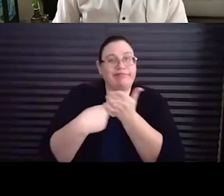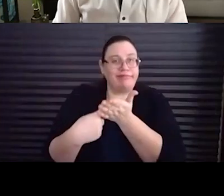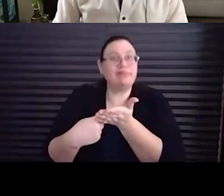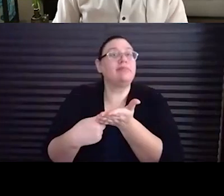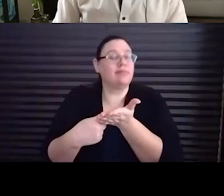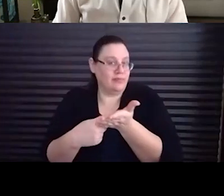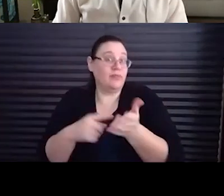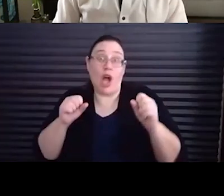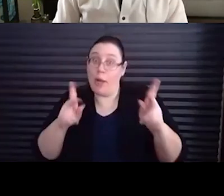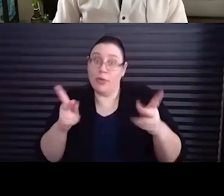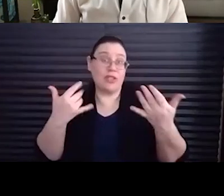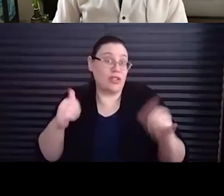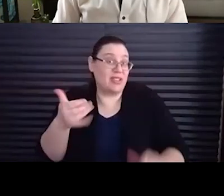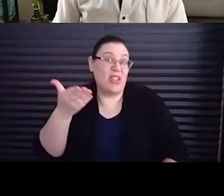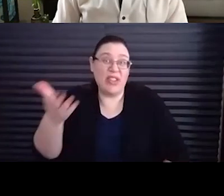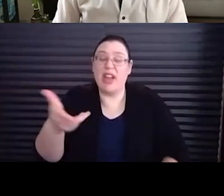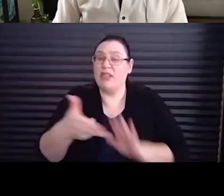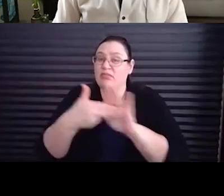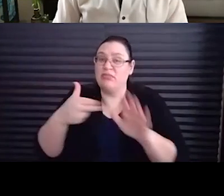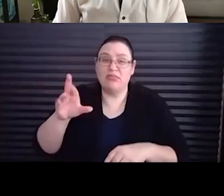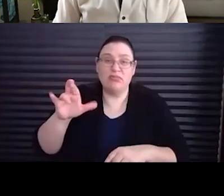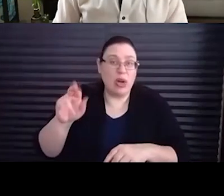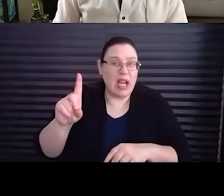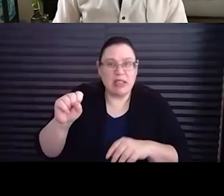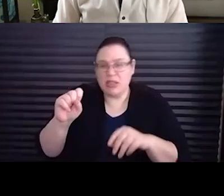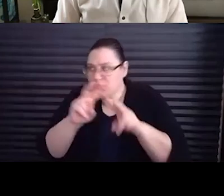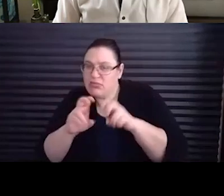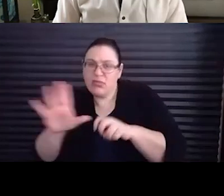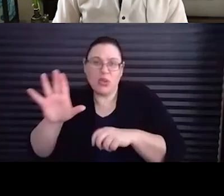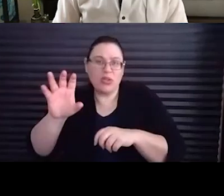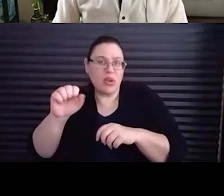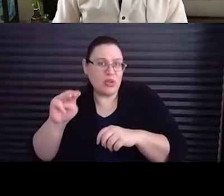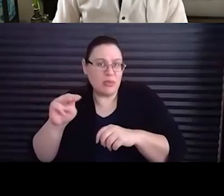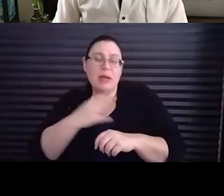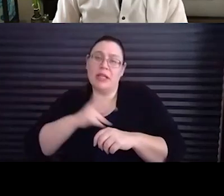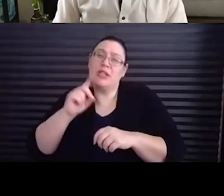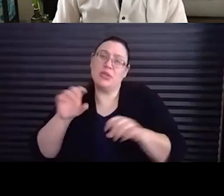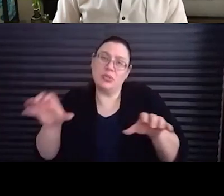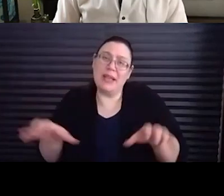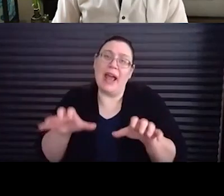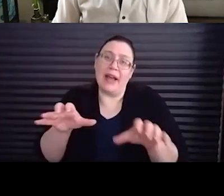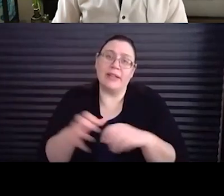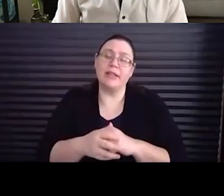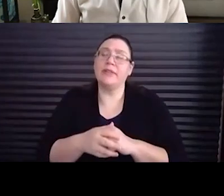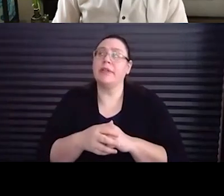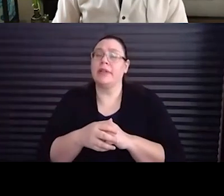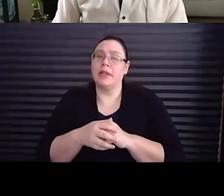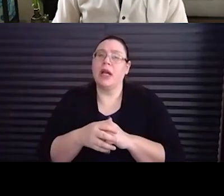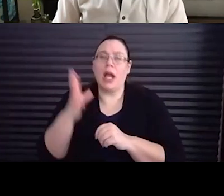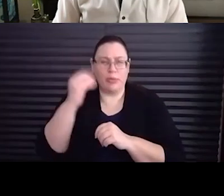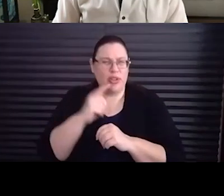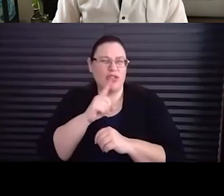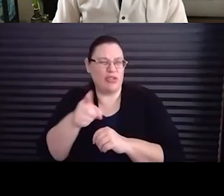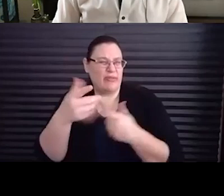opportunities are still there. Brands are looking at your social, so please stay active. You know, I'm pretty sure you've covered this